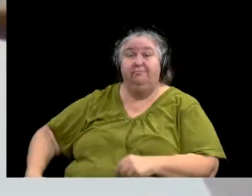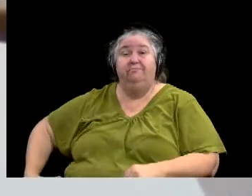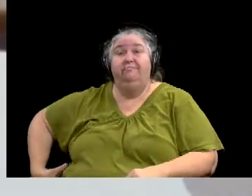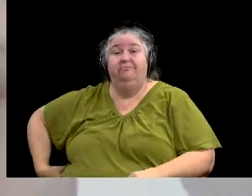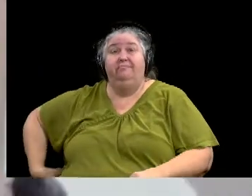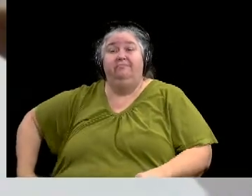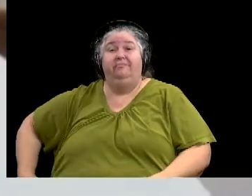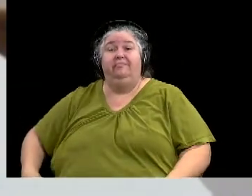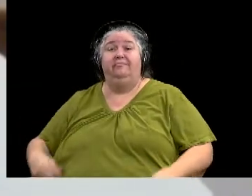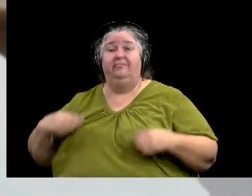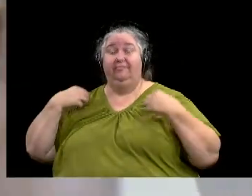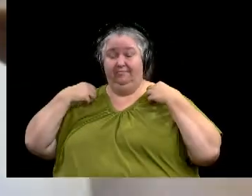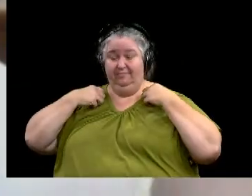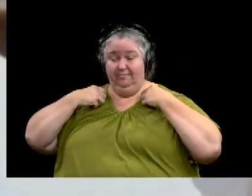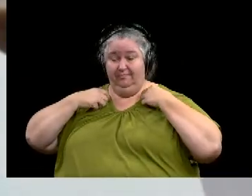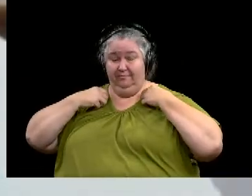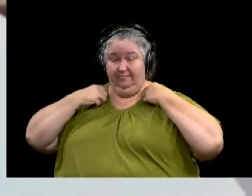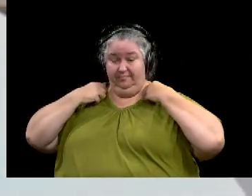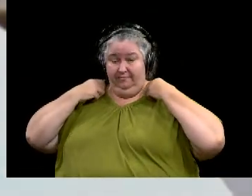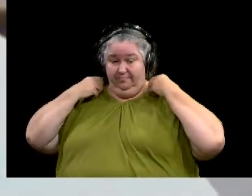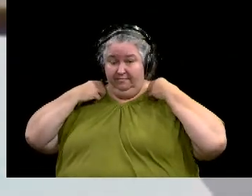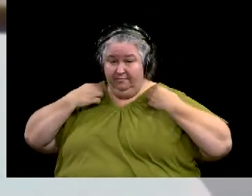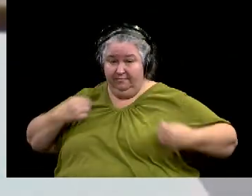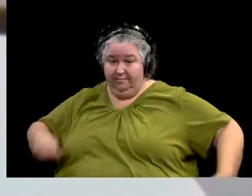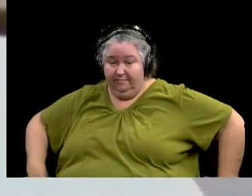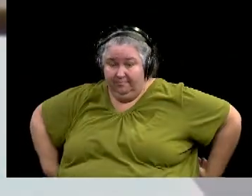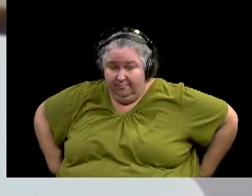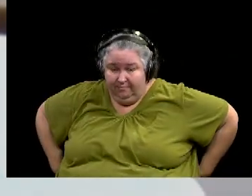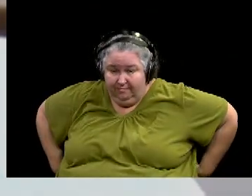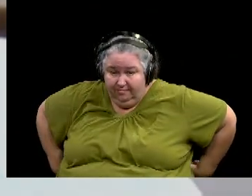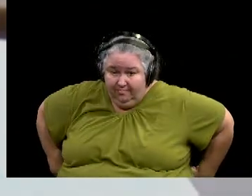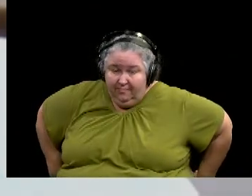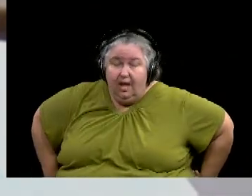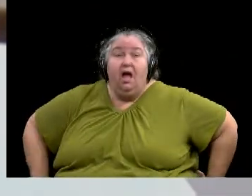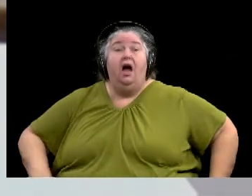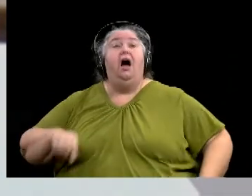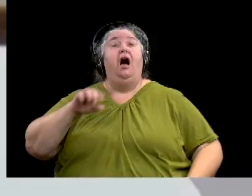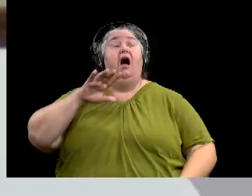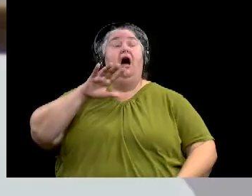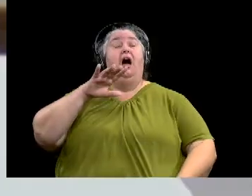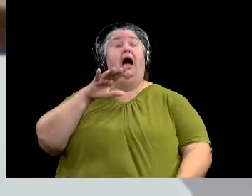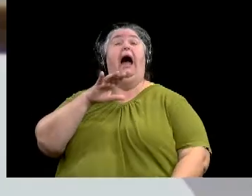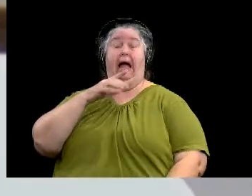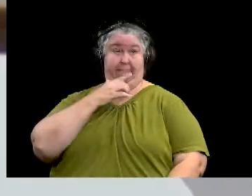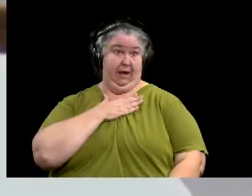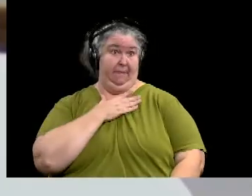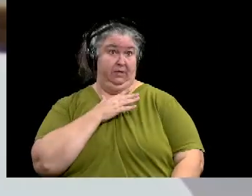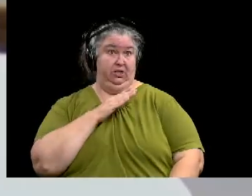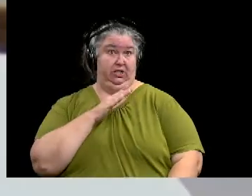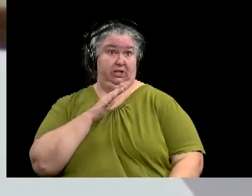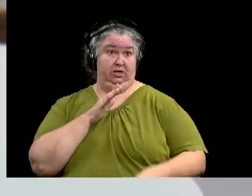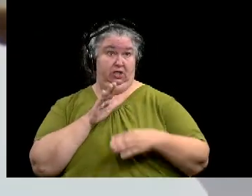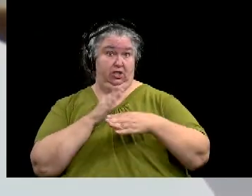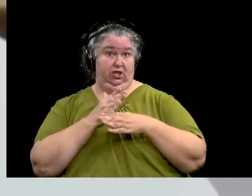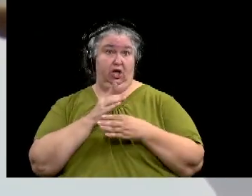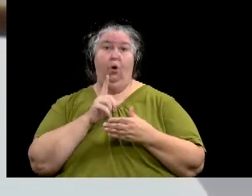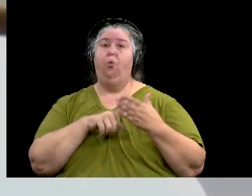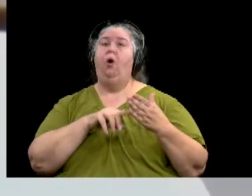No pressure. Well, I'm happy to share a little bit about what a messenger RNA vaccine is,